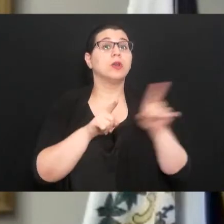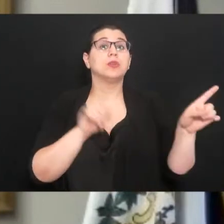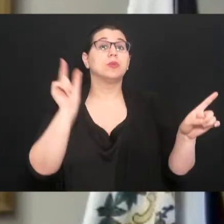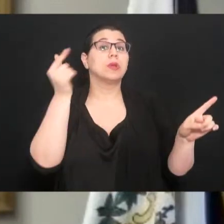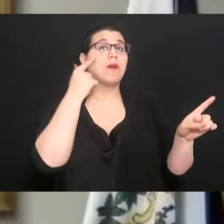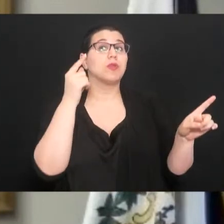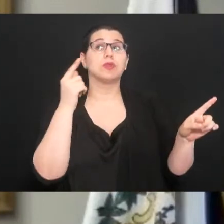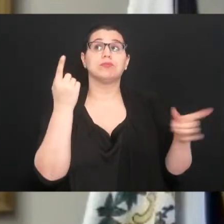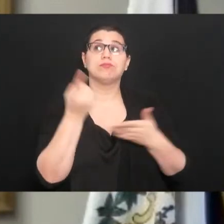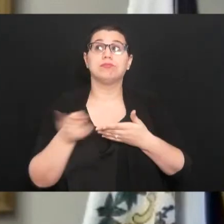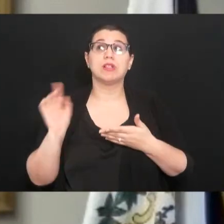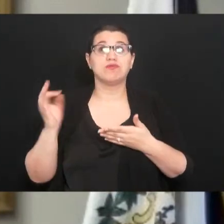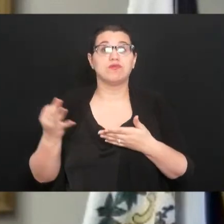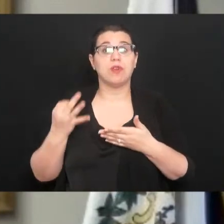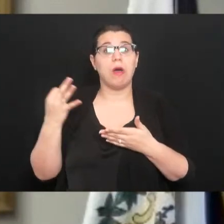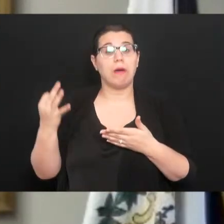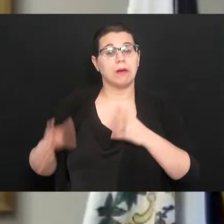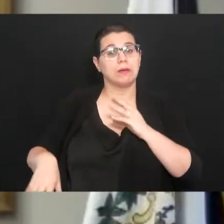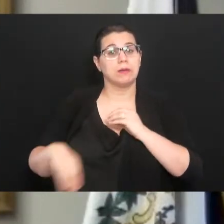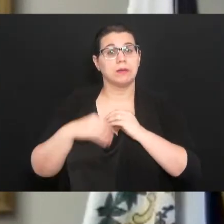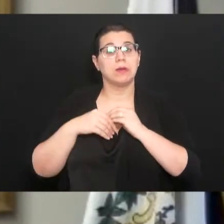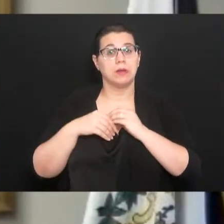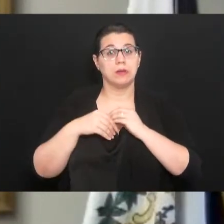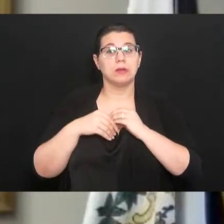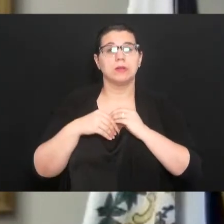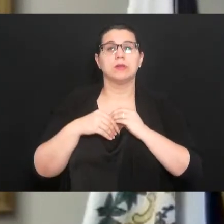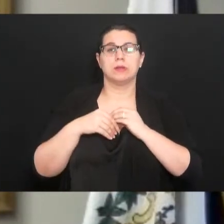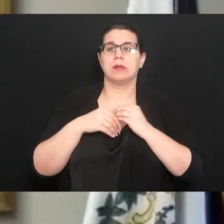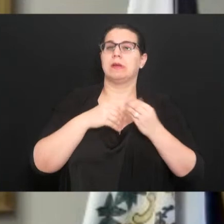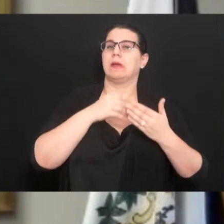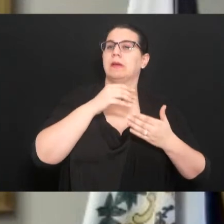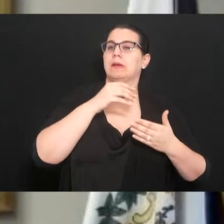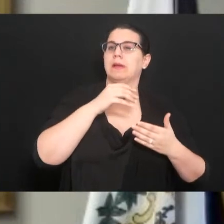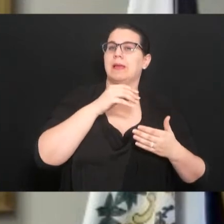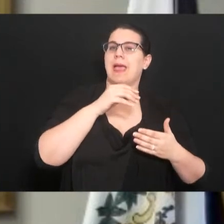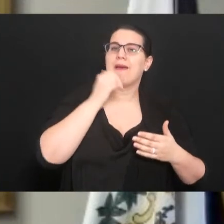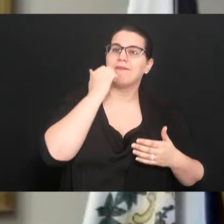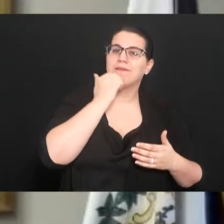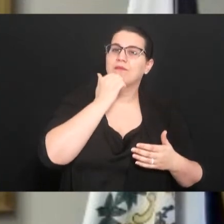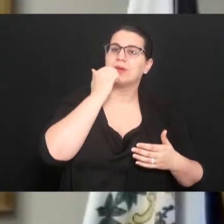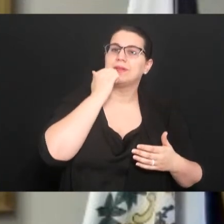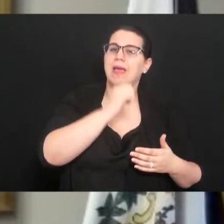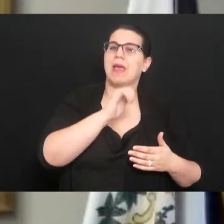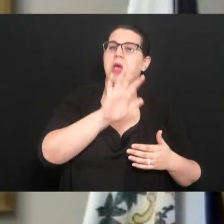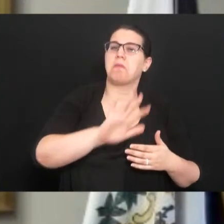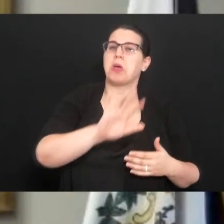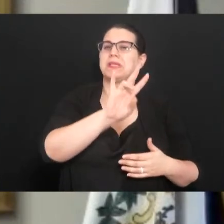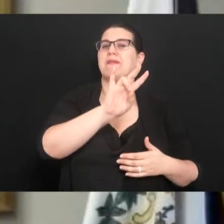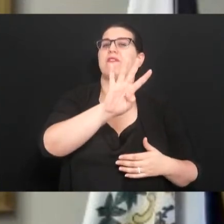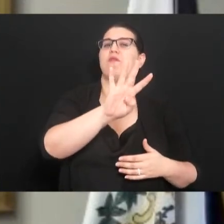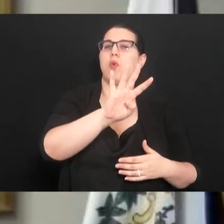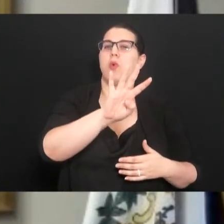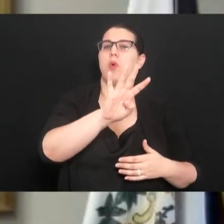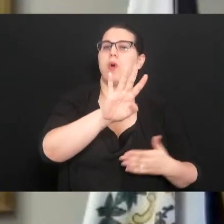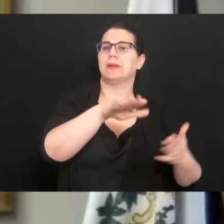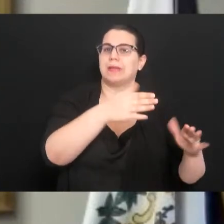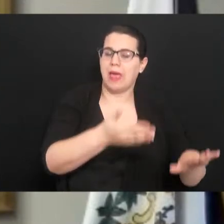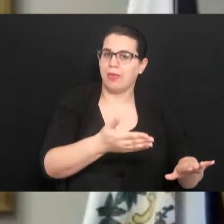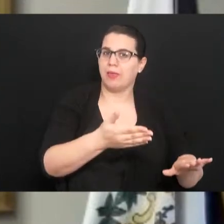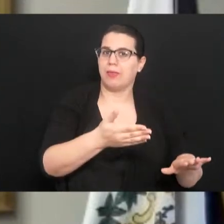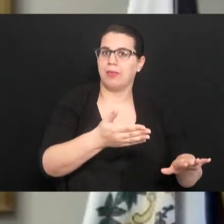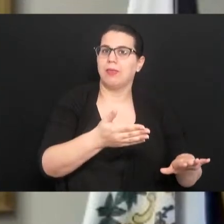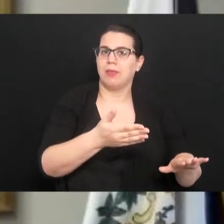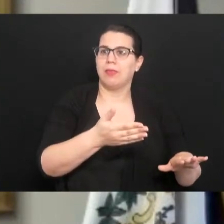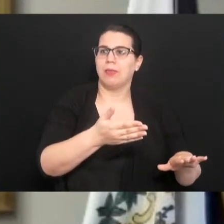on Friday, the average age of 74 deaths. That's the cumulative age of deaths since this